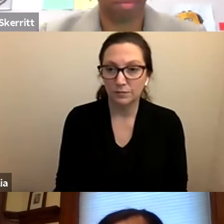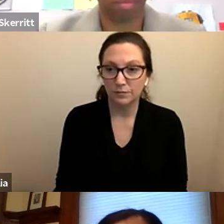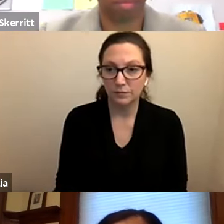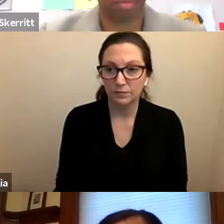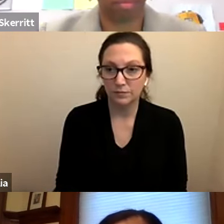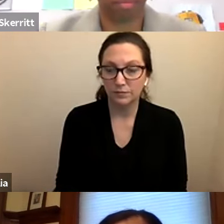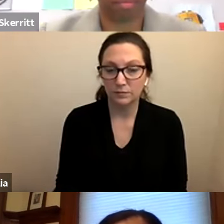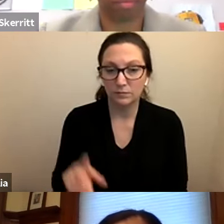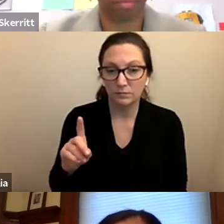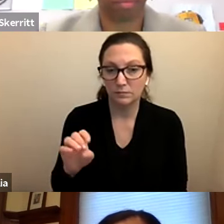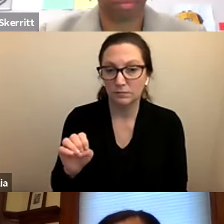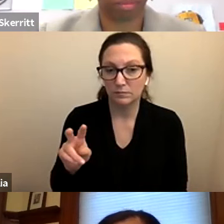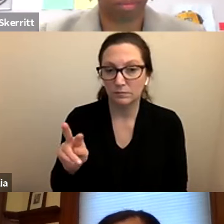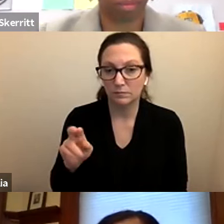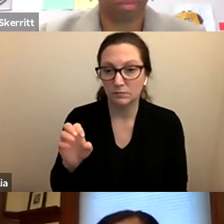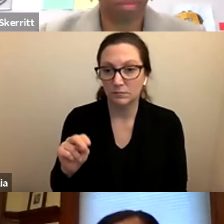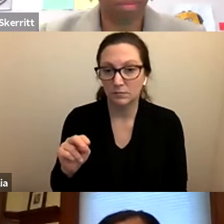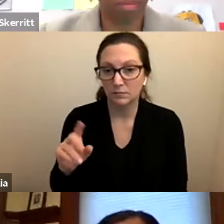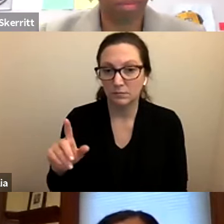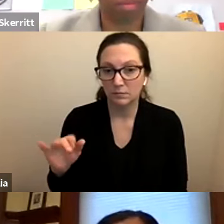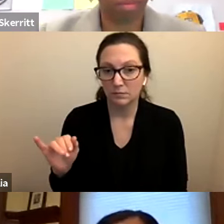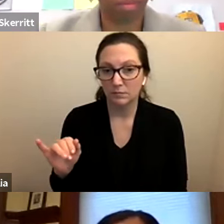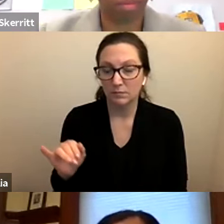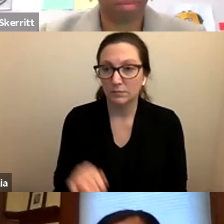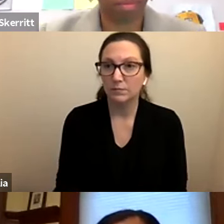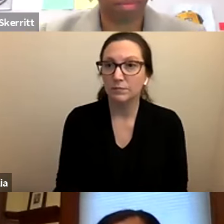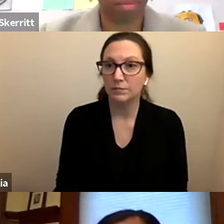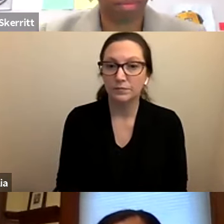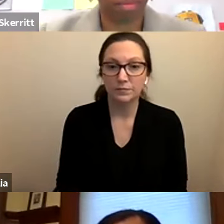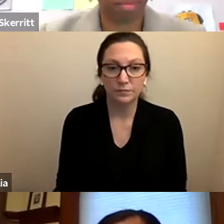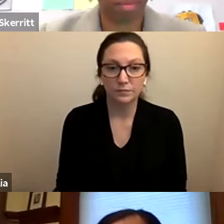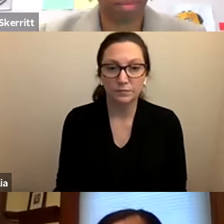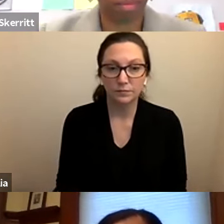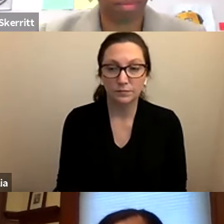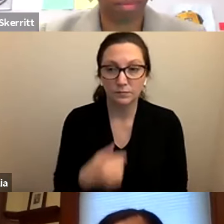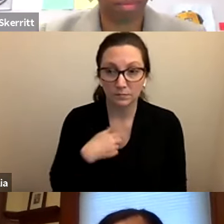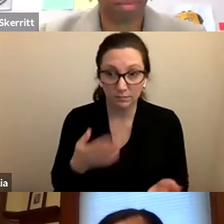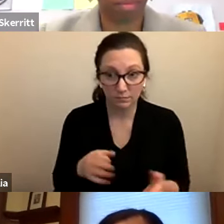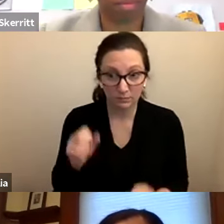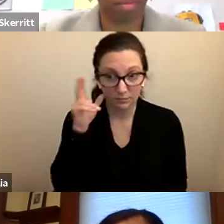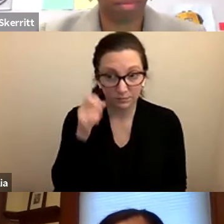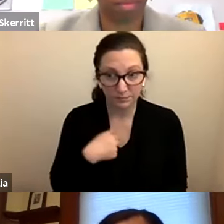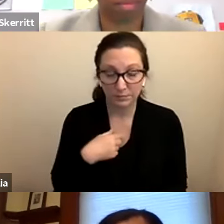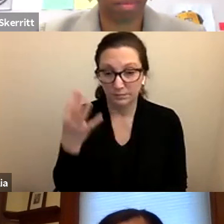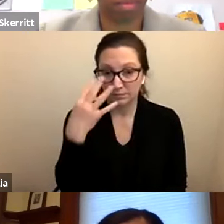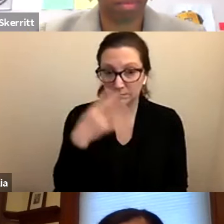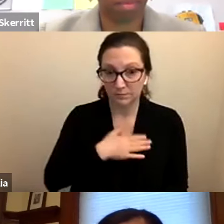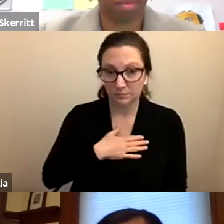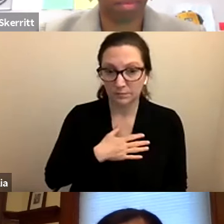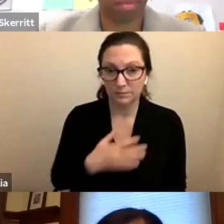Deron Lee. Here. Yeah, I'm here. Can you hear me? Yes, thank you. Please start your video.